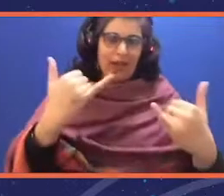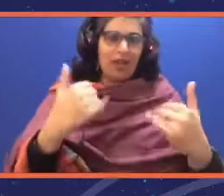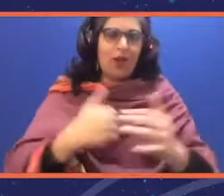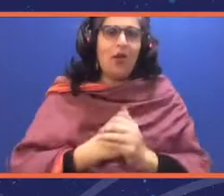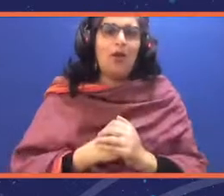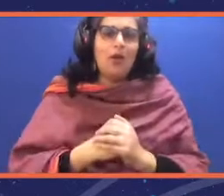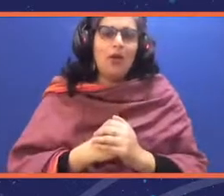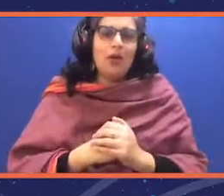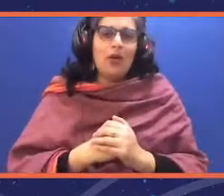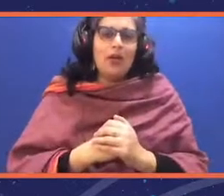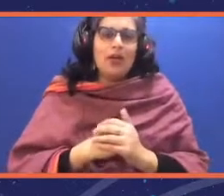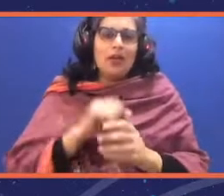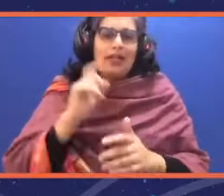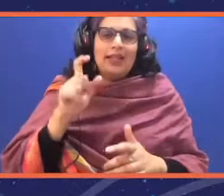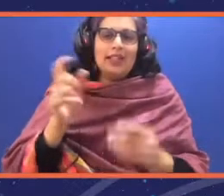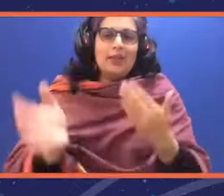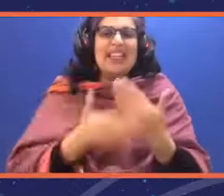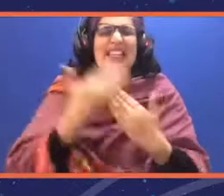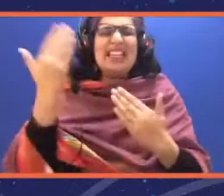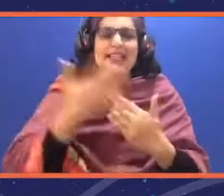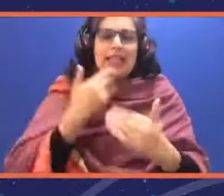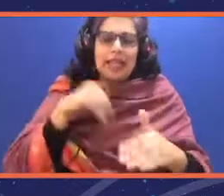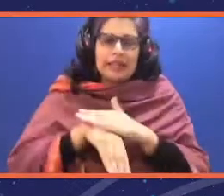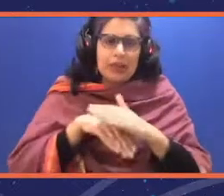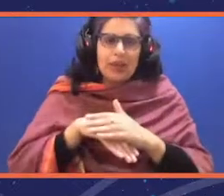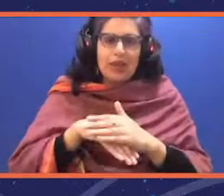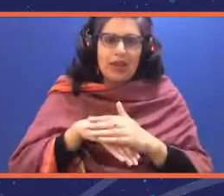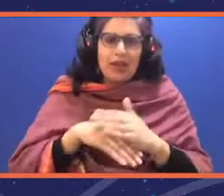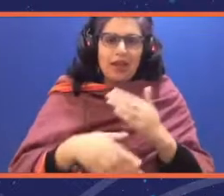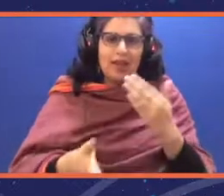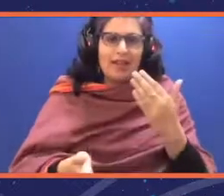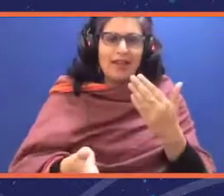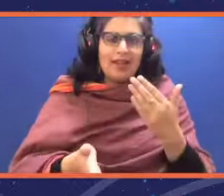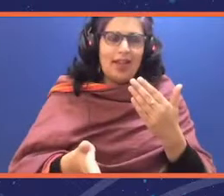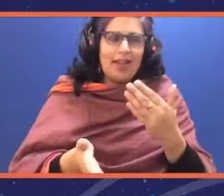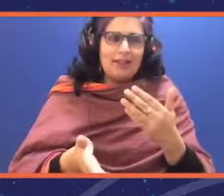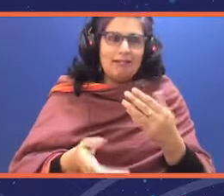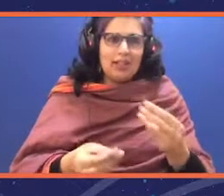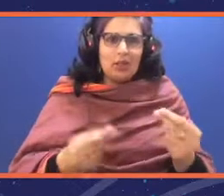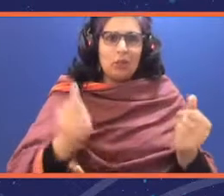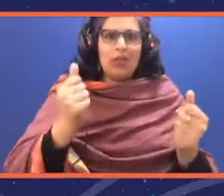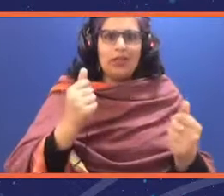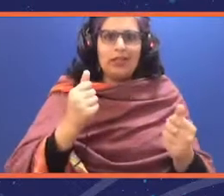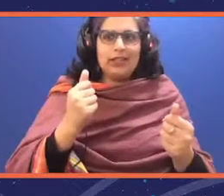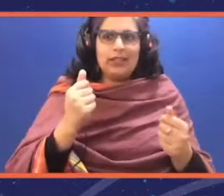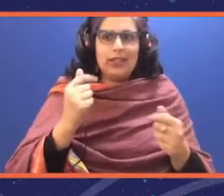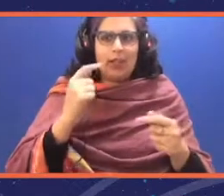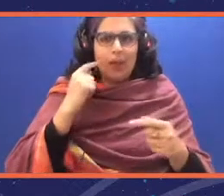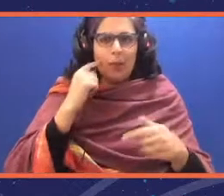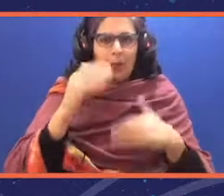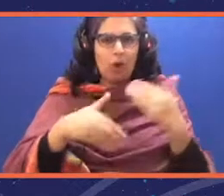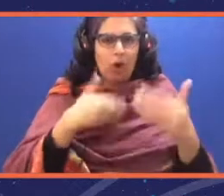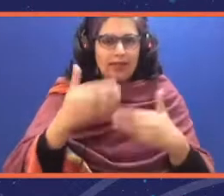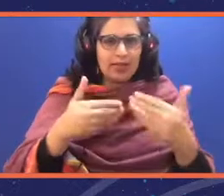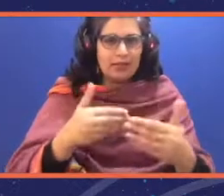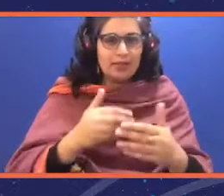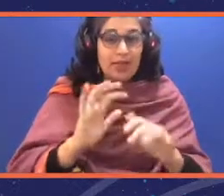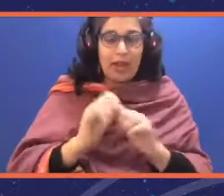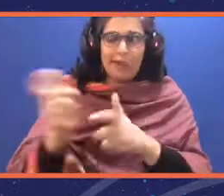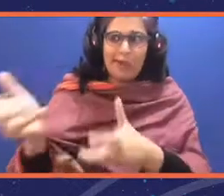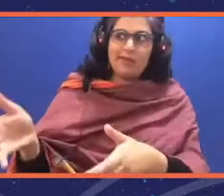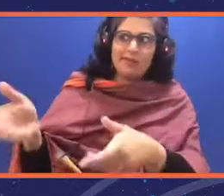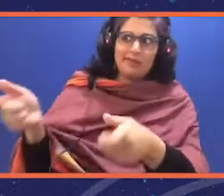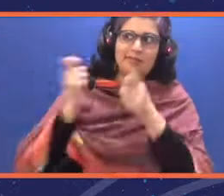it needs to be easily accessible and easily digestible. So how can I pull people in and then get the